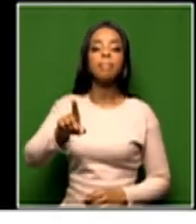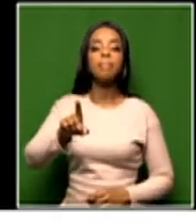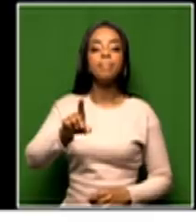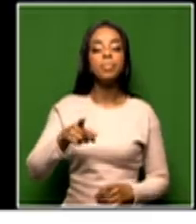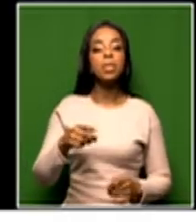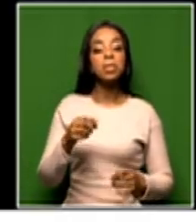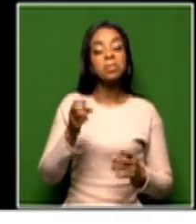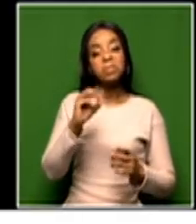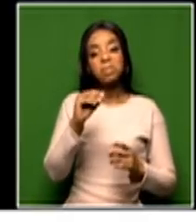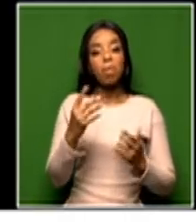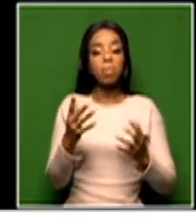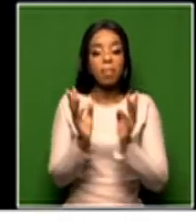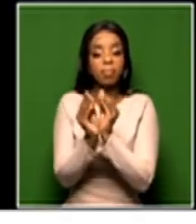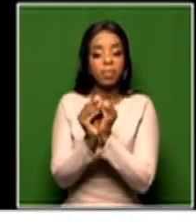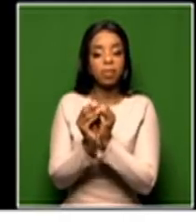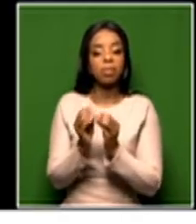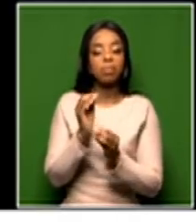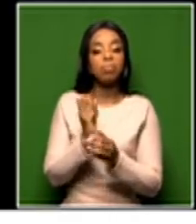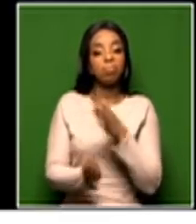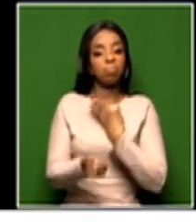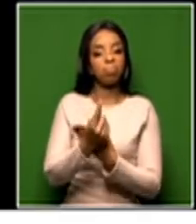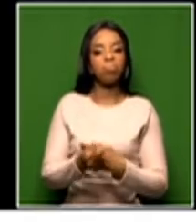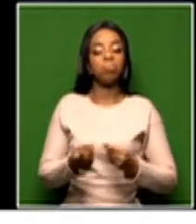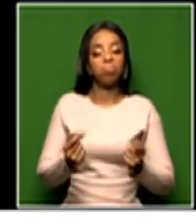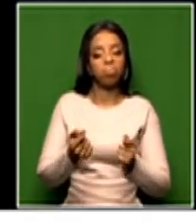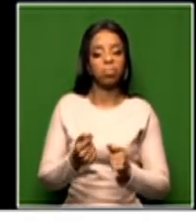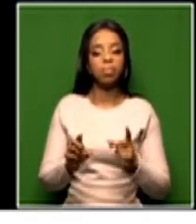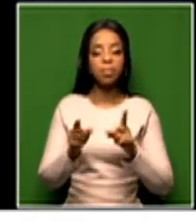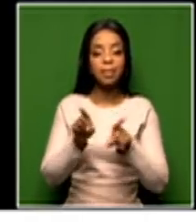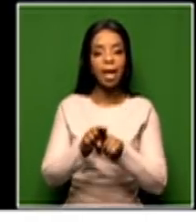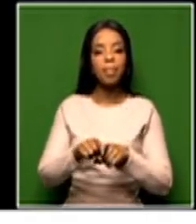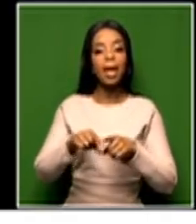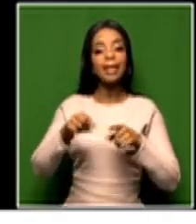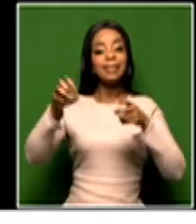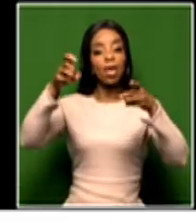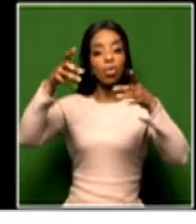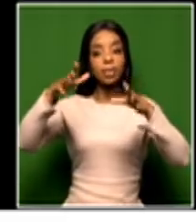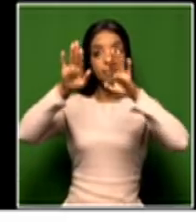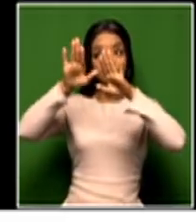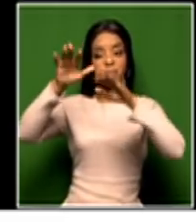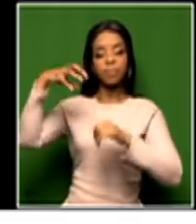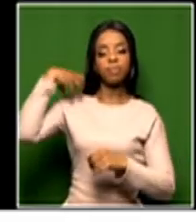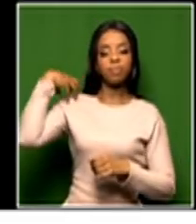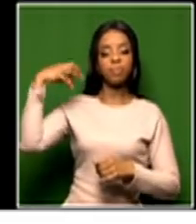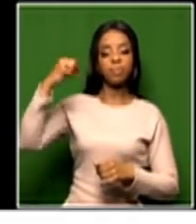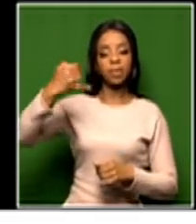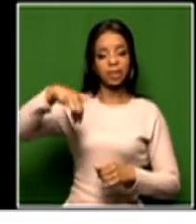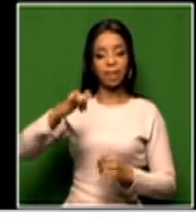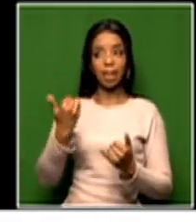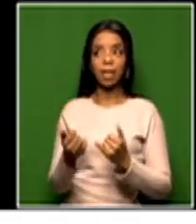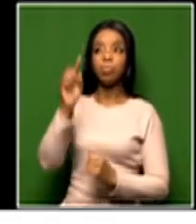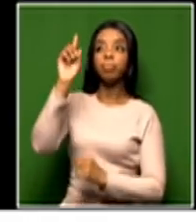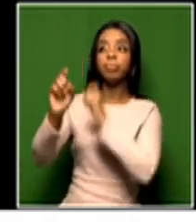be underway with immediate effect. And the ministerial directive is still under scrutiny and investigation by